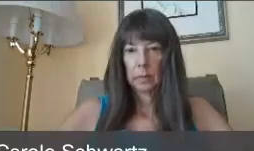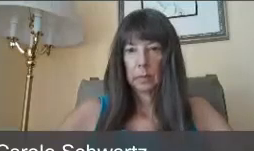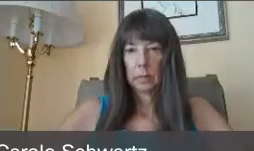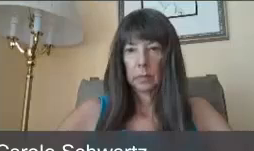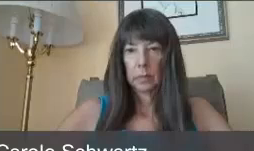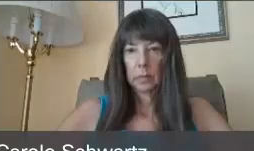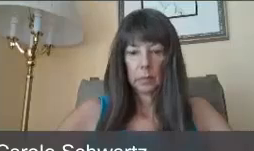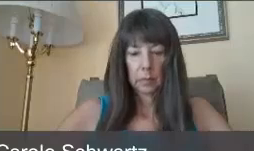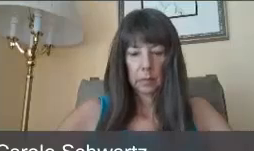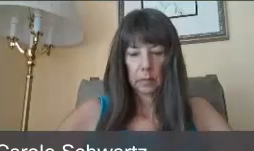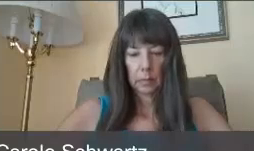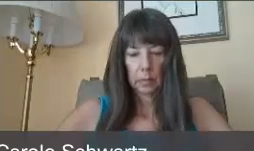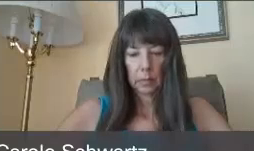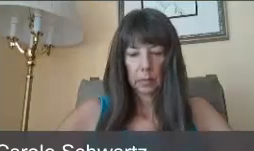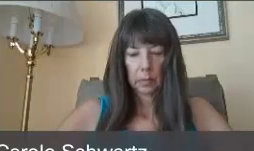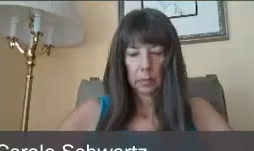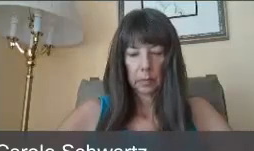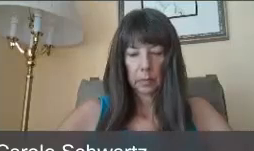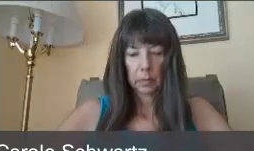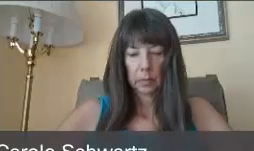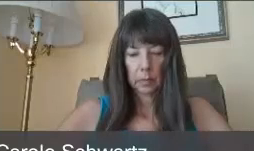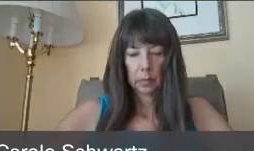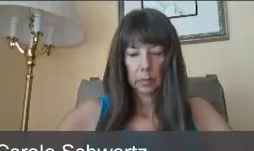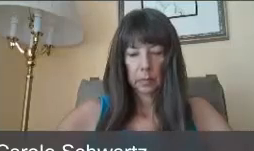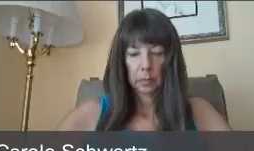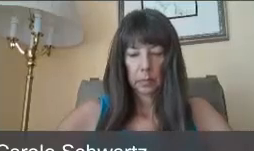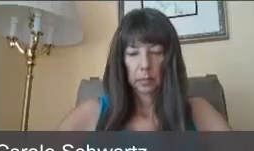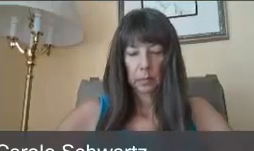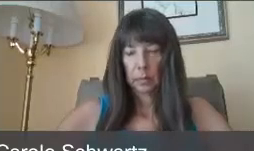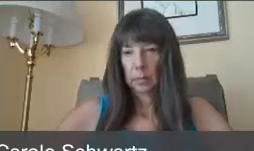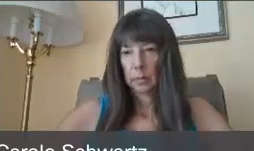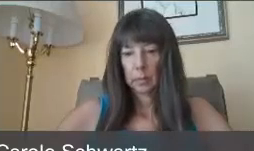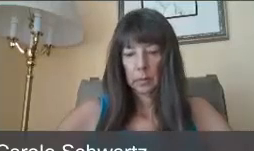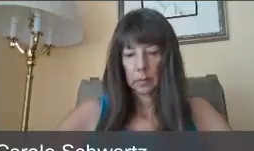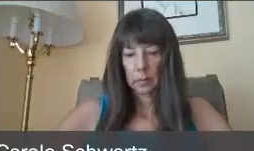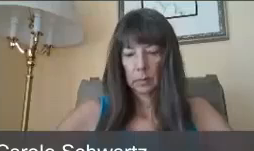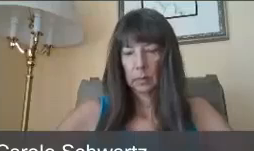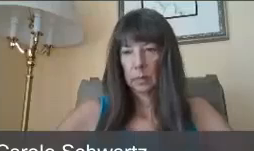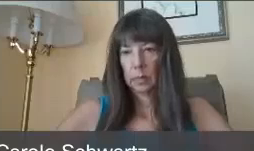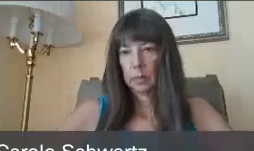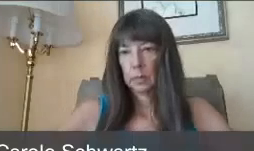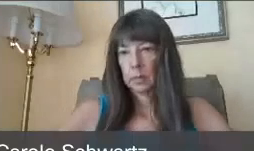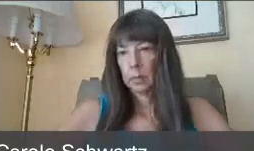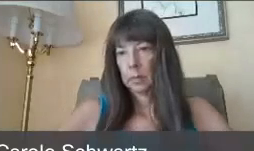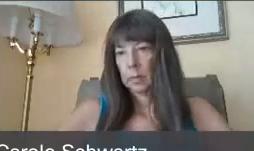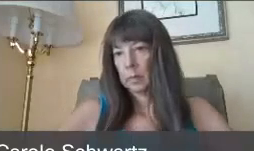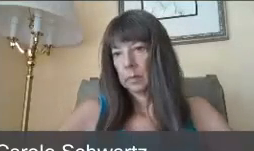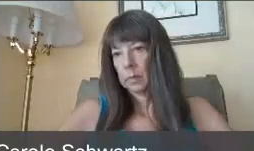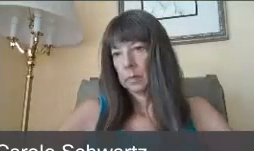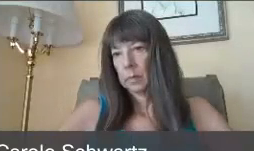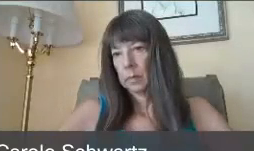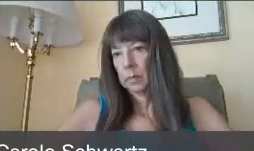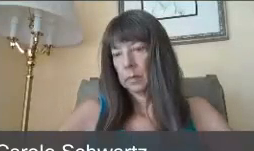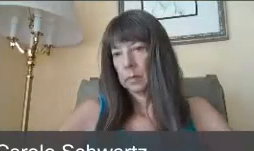we did, Wayne State University medical students worked with our Detroit area agency